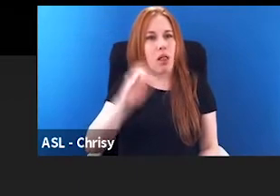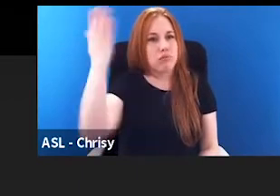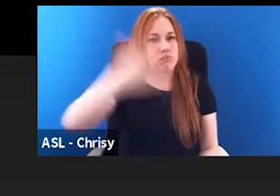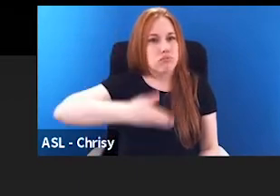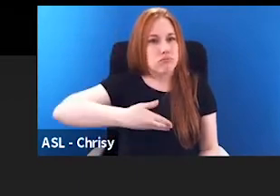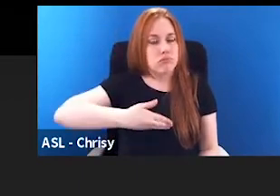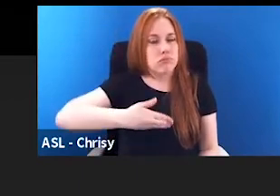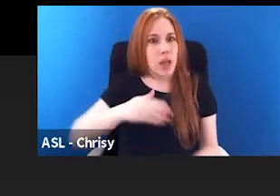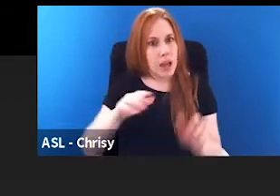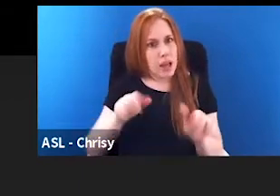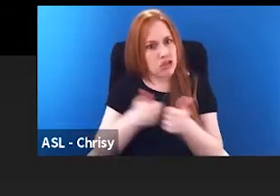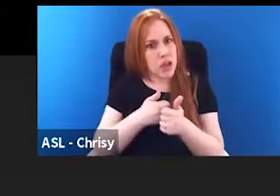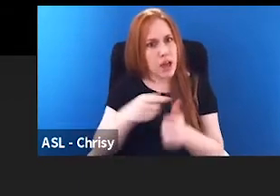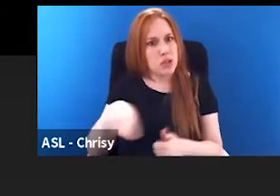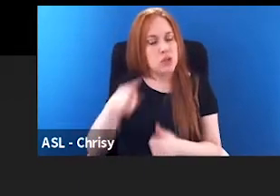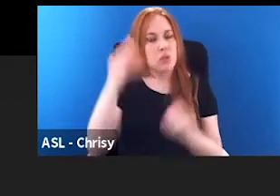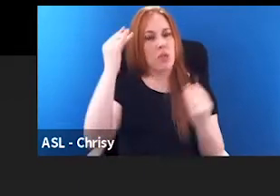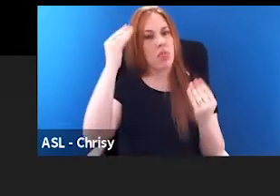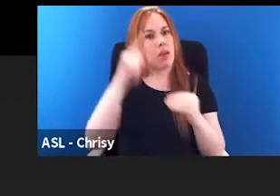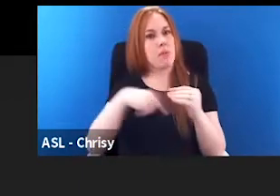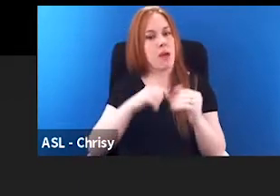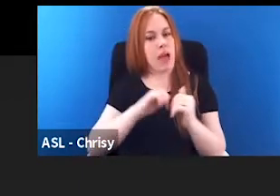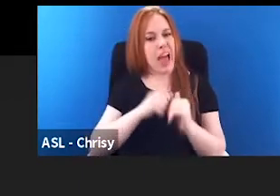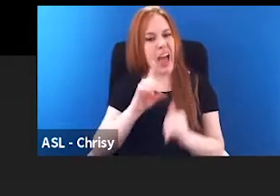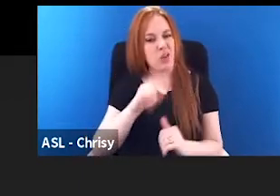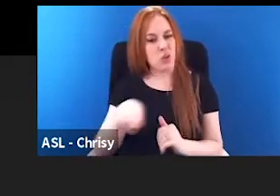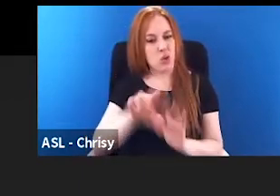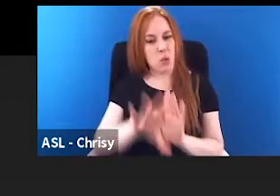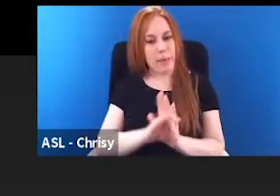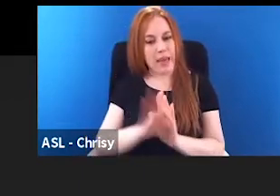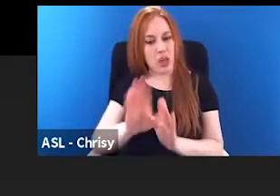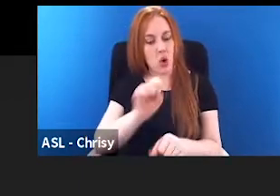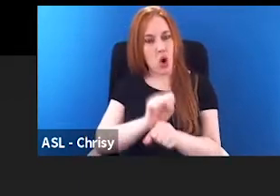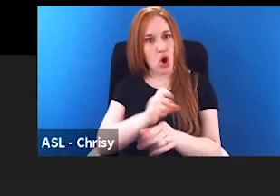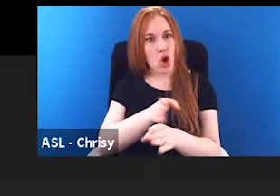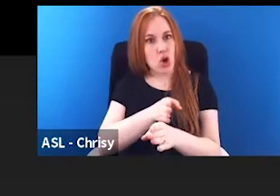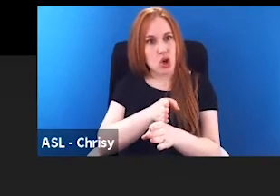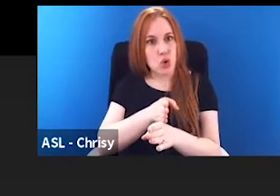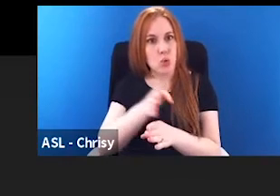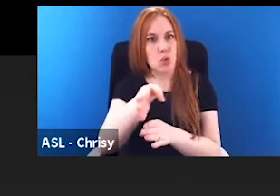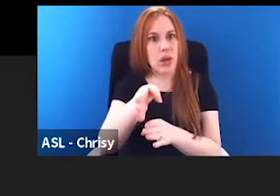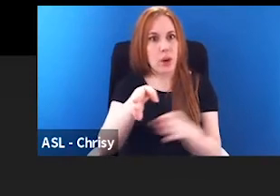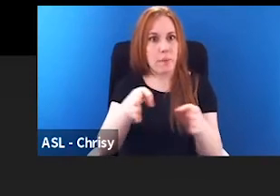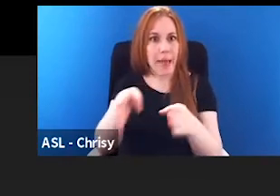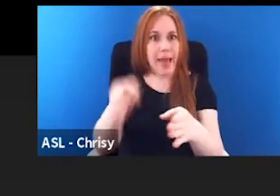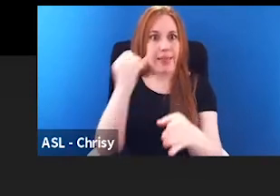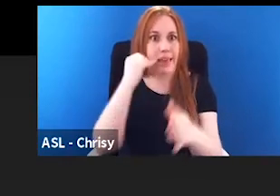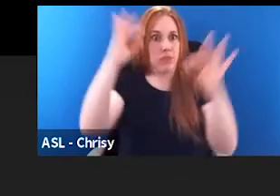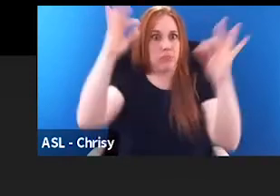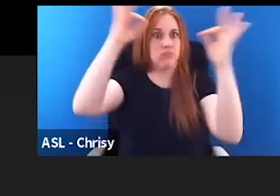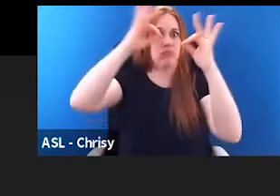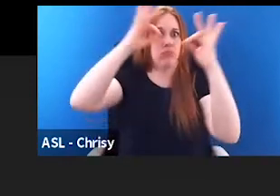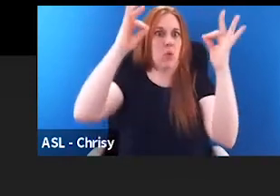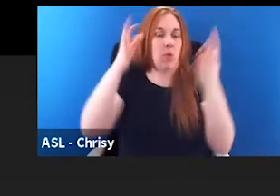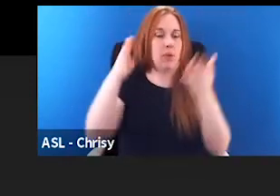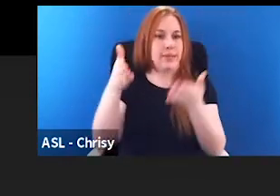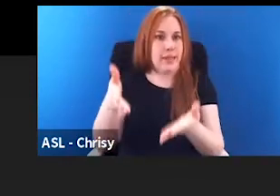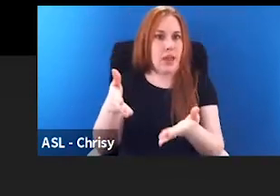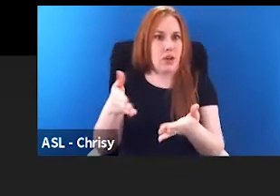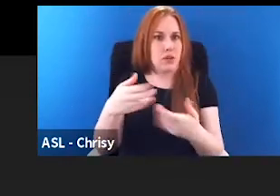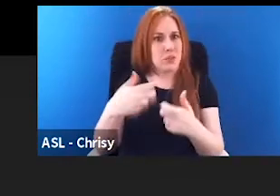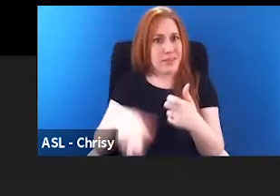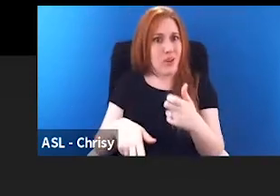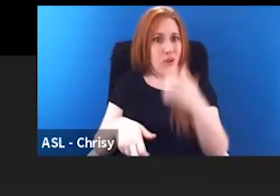think, like, how does one choose a career path that he or she doesn't know exists? So it's a pretty difficult